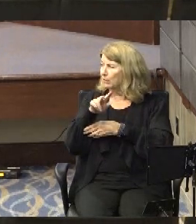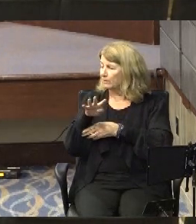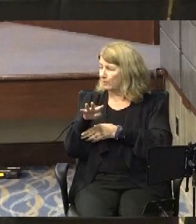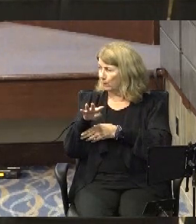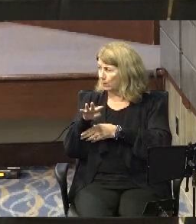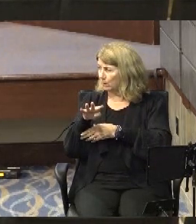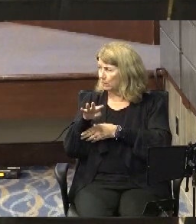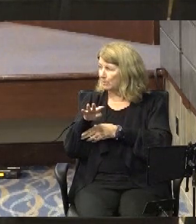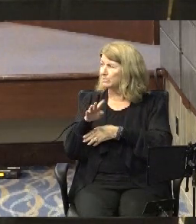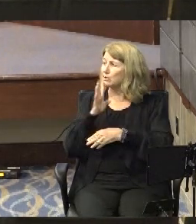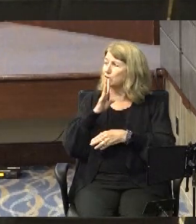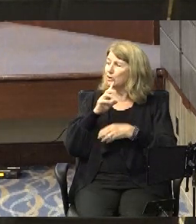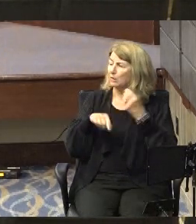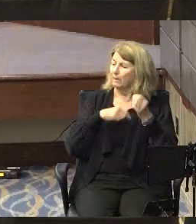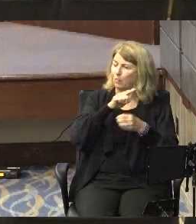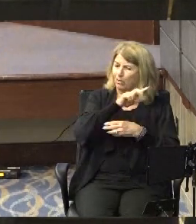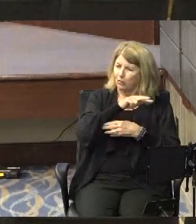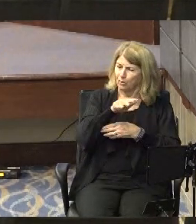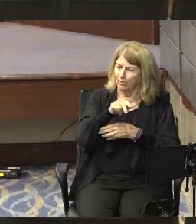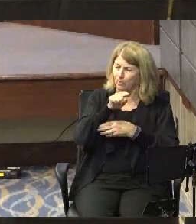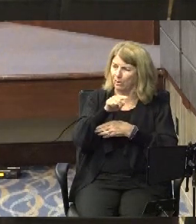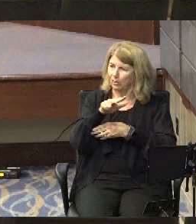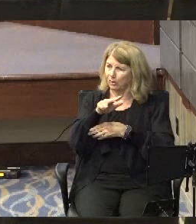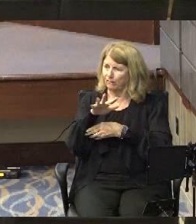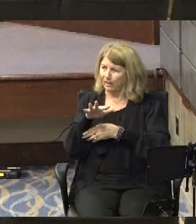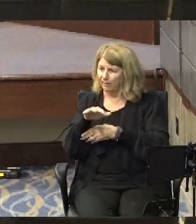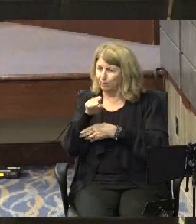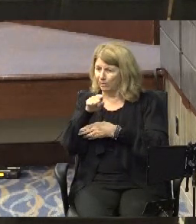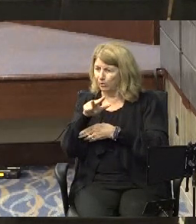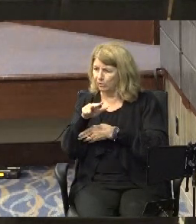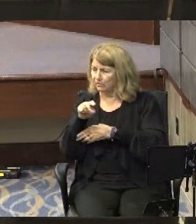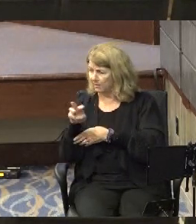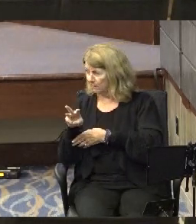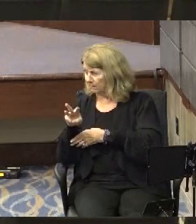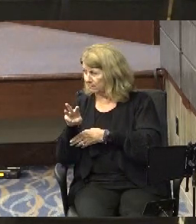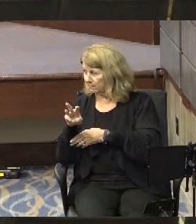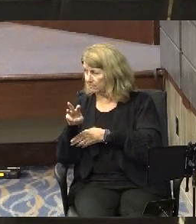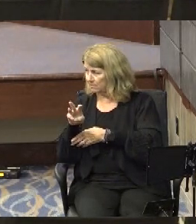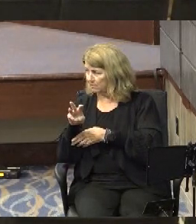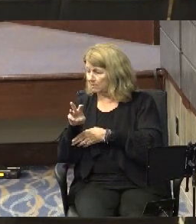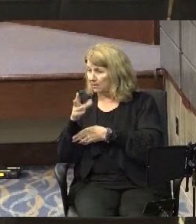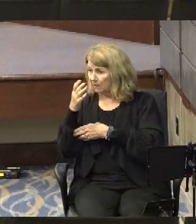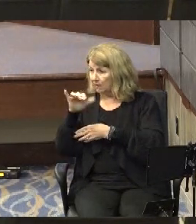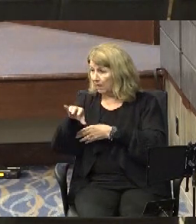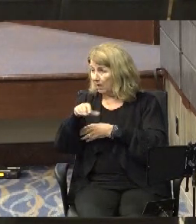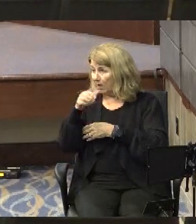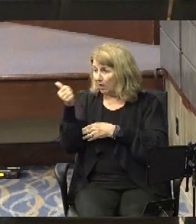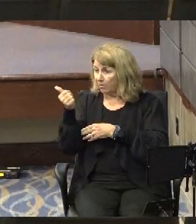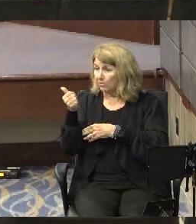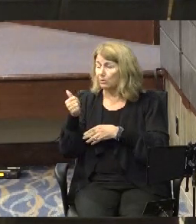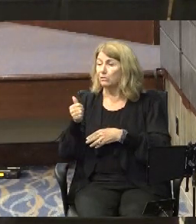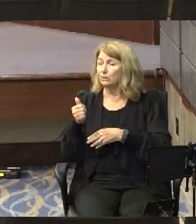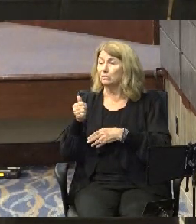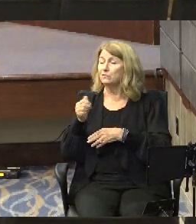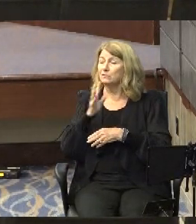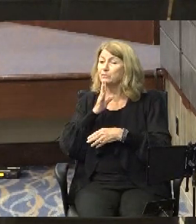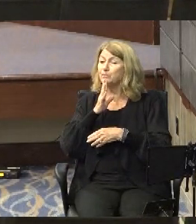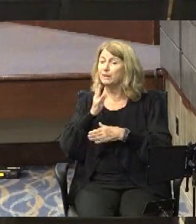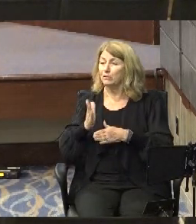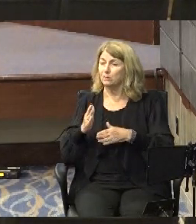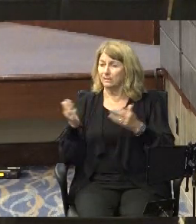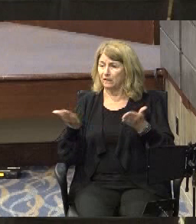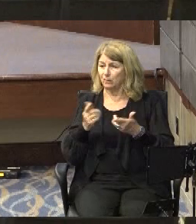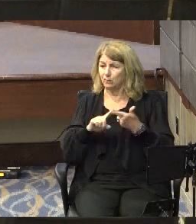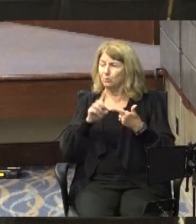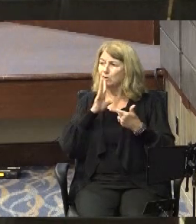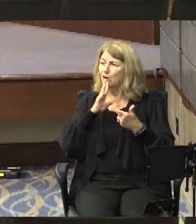right. Speaking on 133, 135, and 136. Yep. Are there any other speakers here to speak on any of